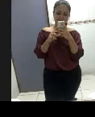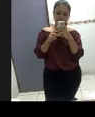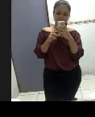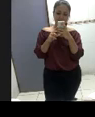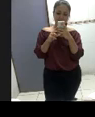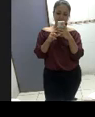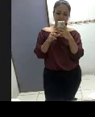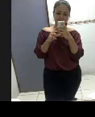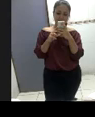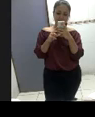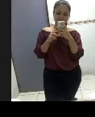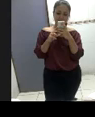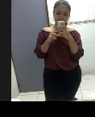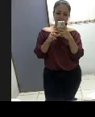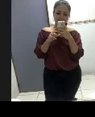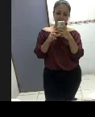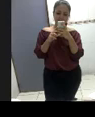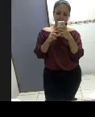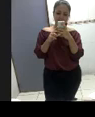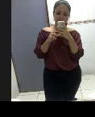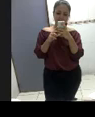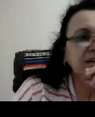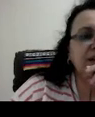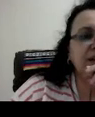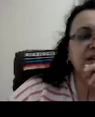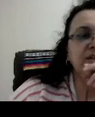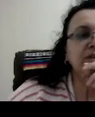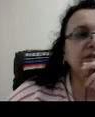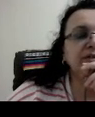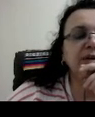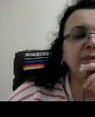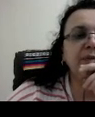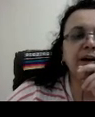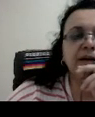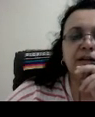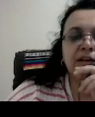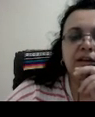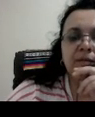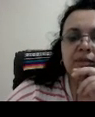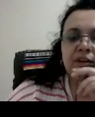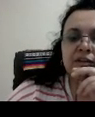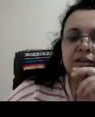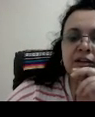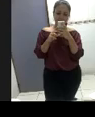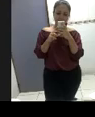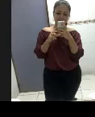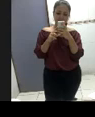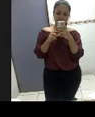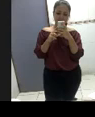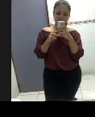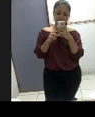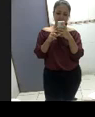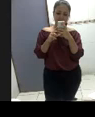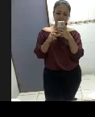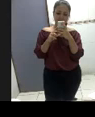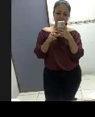Yes, I'm from in Apopa, San Salvador. Ah, okay. You are from Apopa. Because